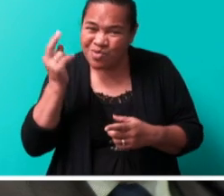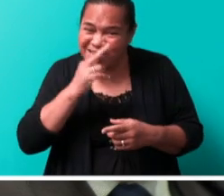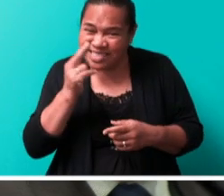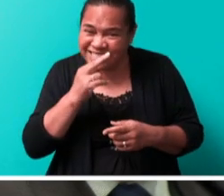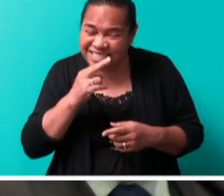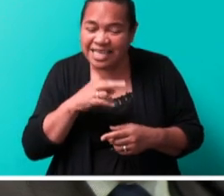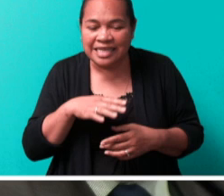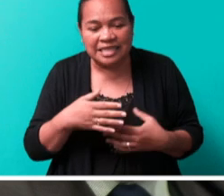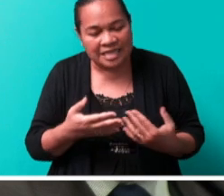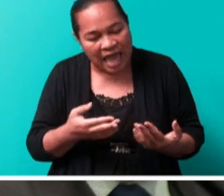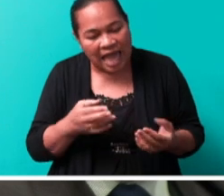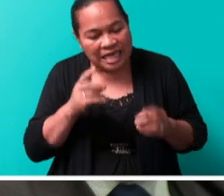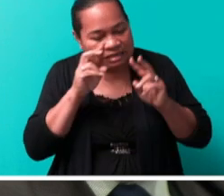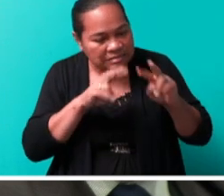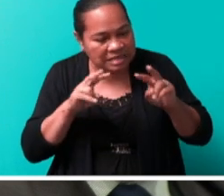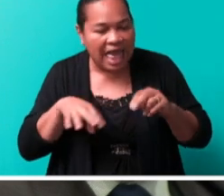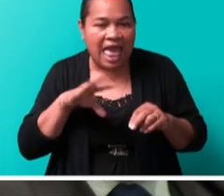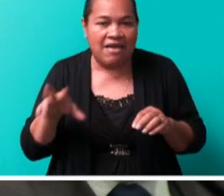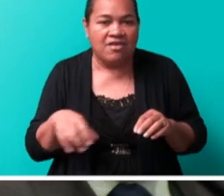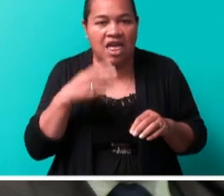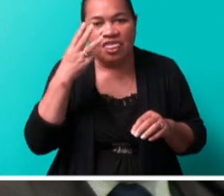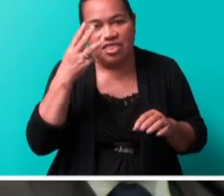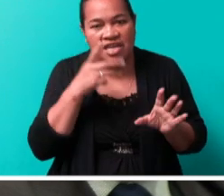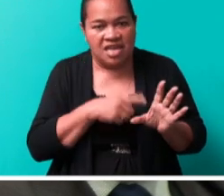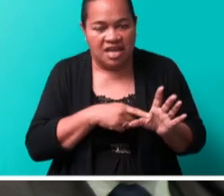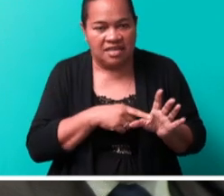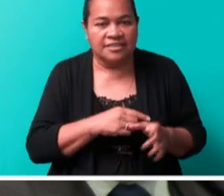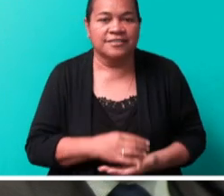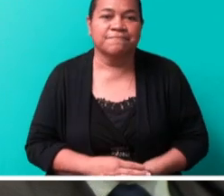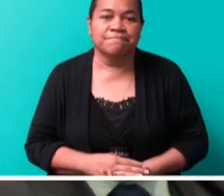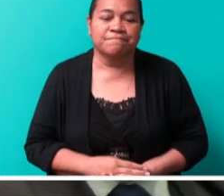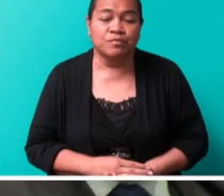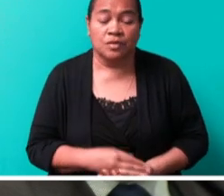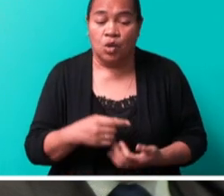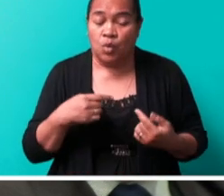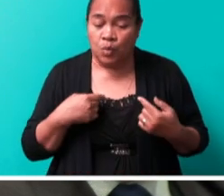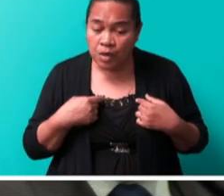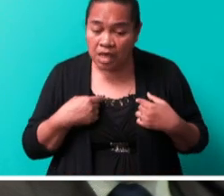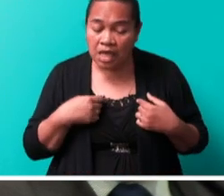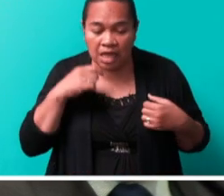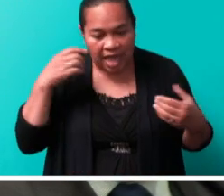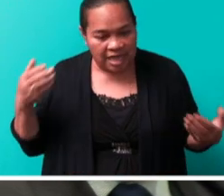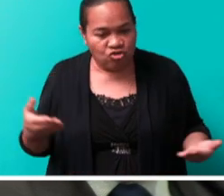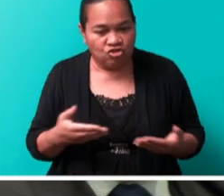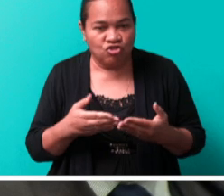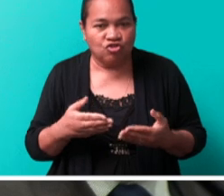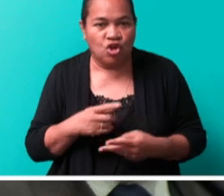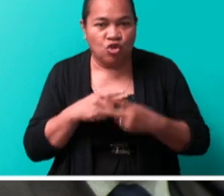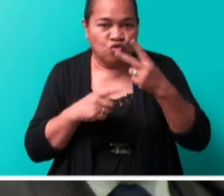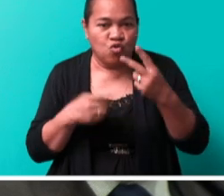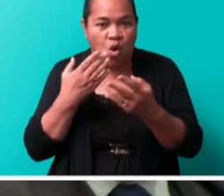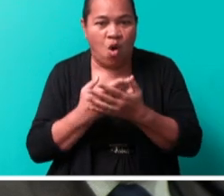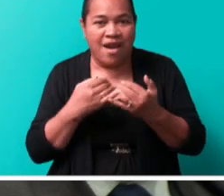are inspected every 3 years. Mr. Speaker, sir, we have introduced 2 online